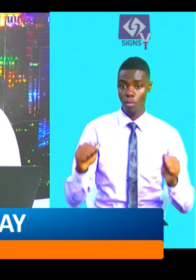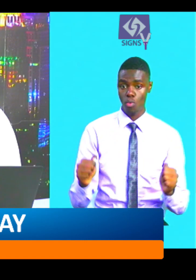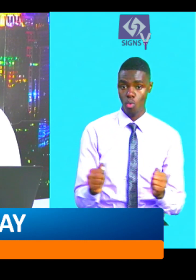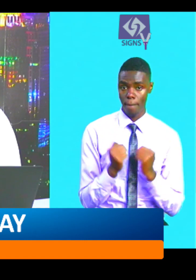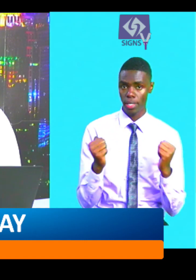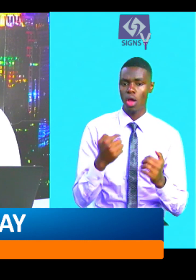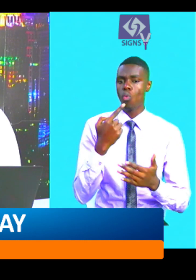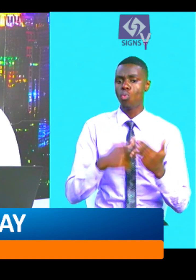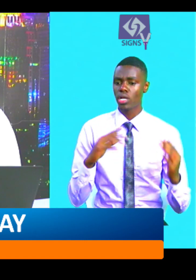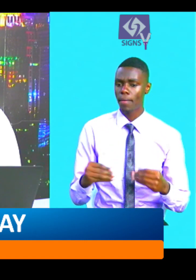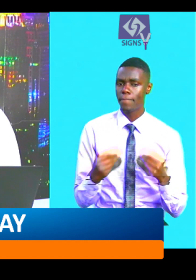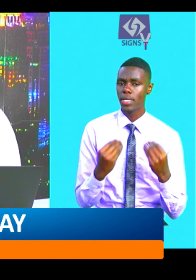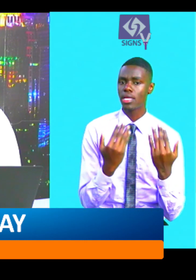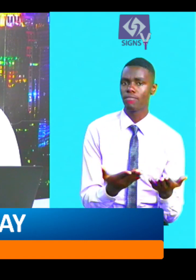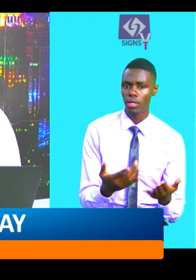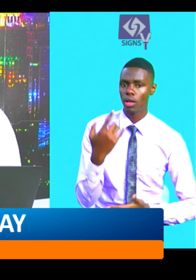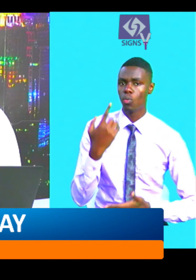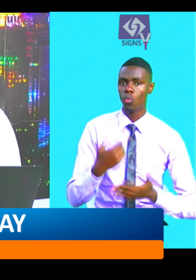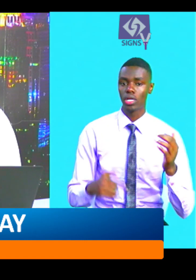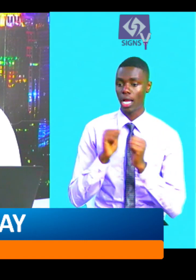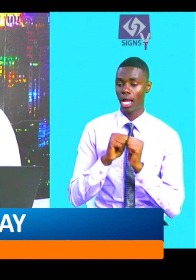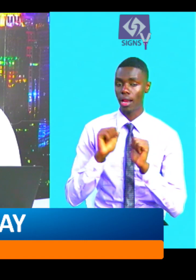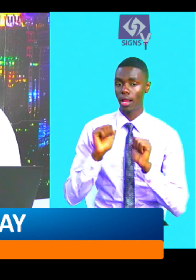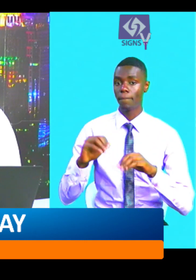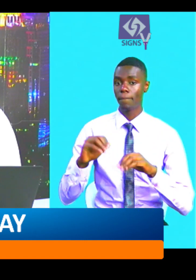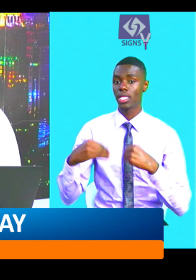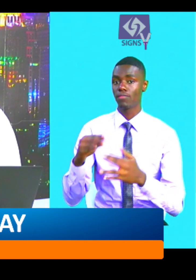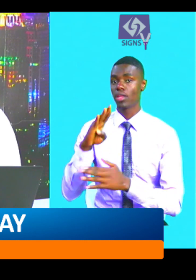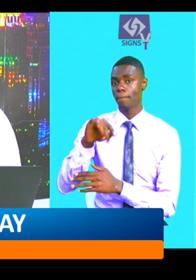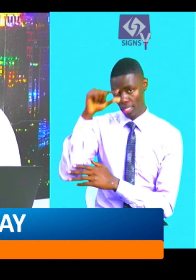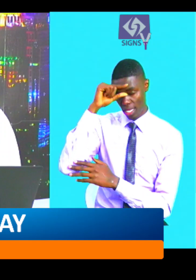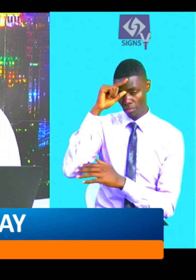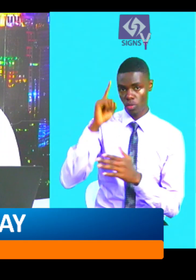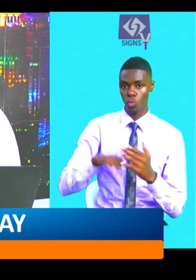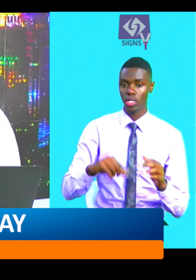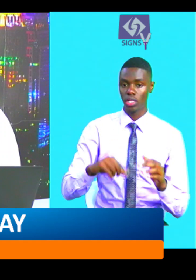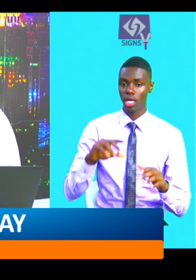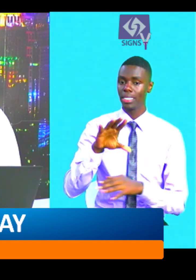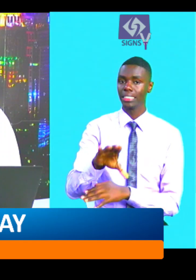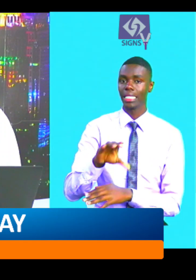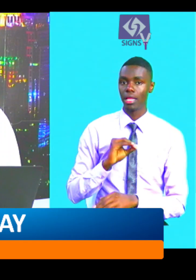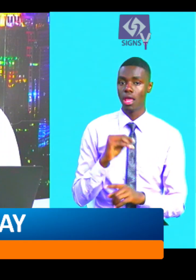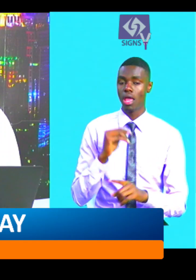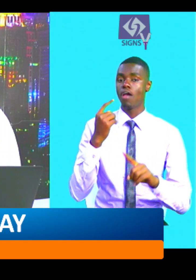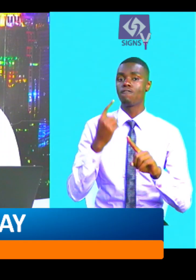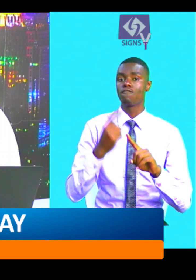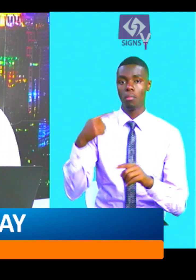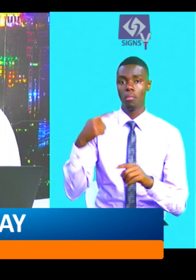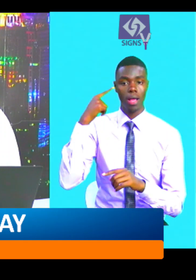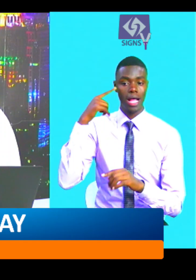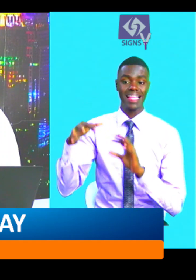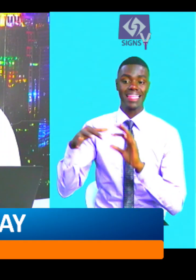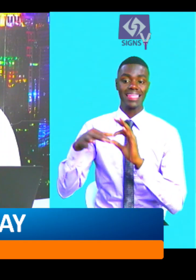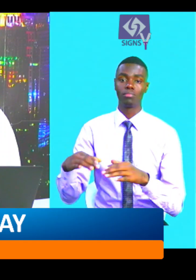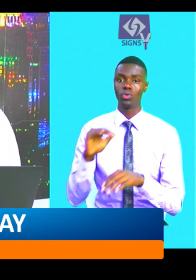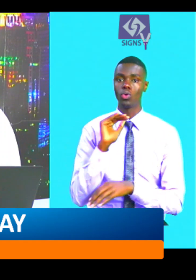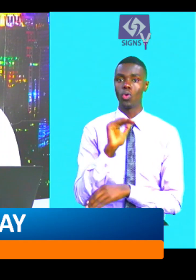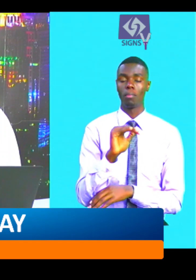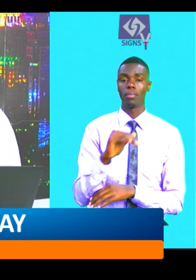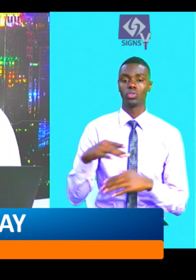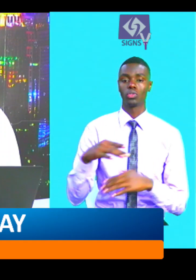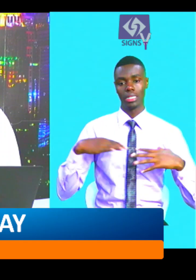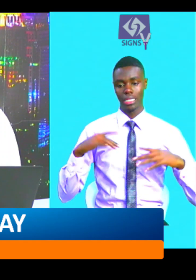not interested in a handshake. What exactly is in it for these players? And we're going to be listening